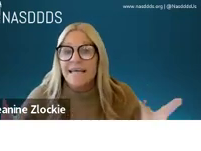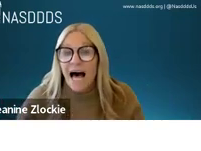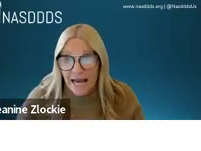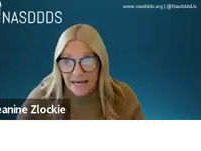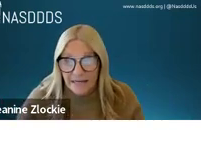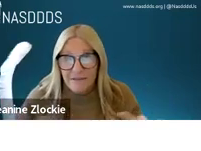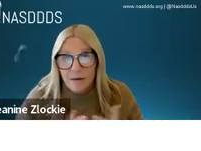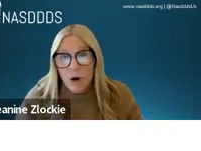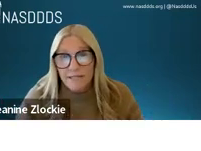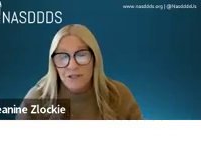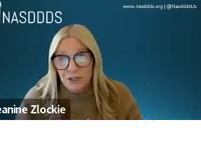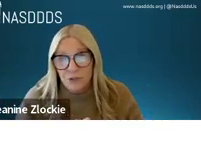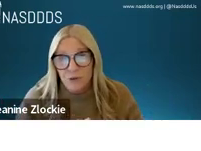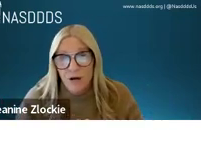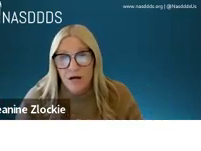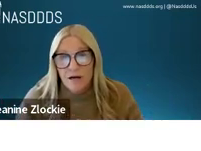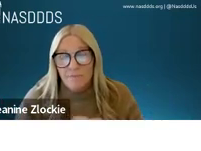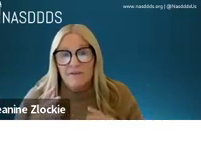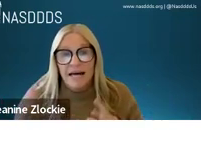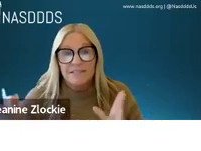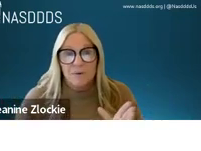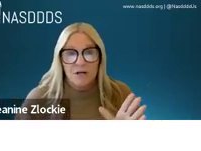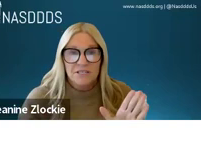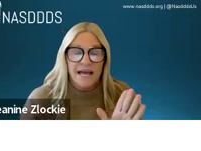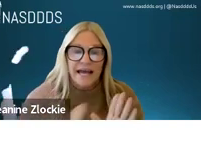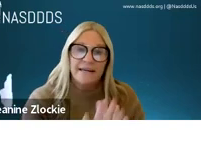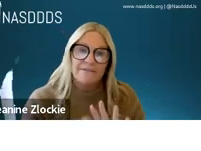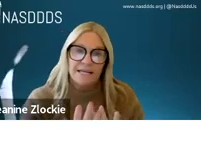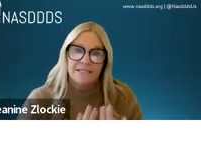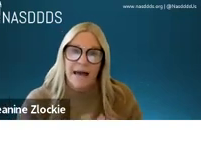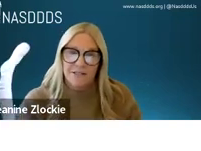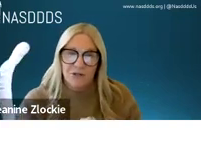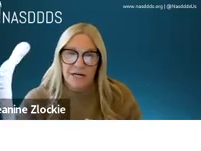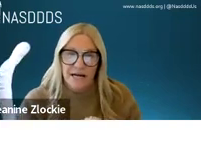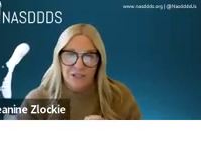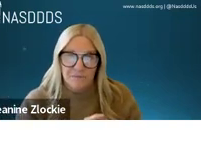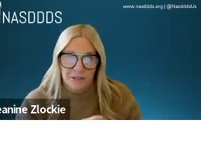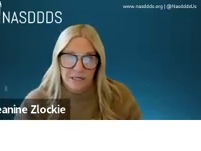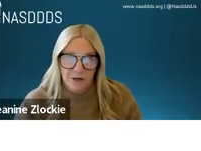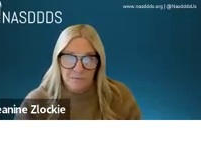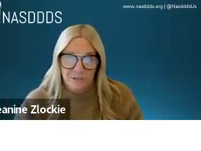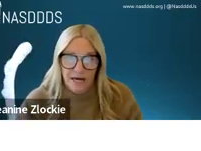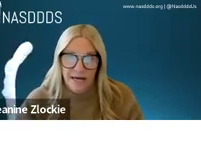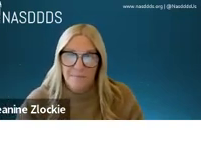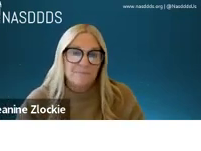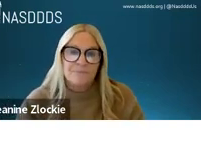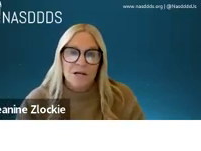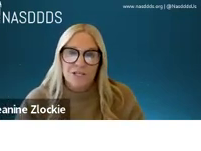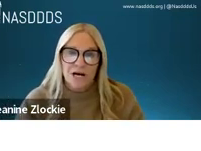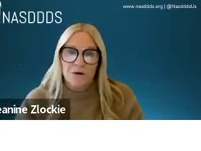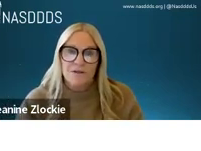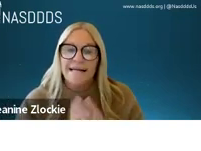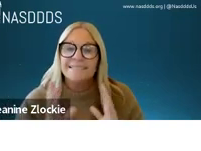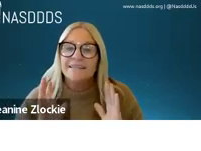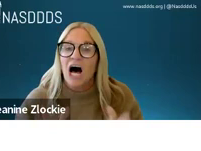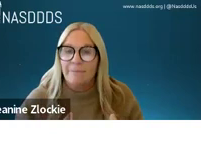can decide if they want to provide supports to any of these mandatory eligibility groups, okay?